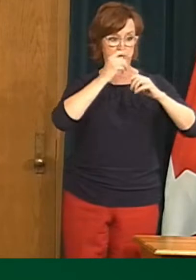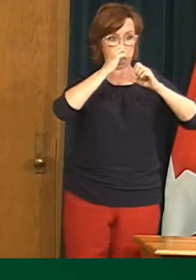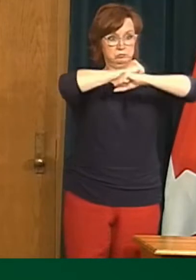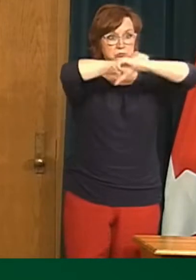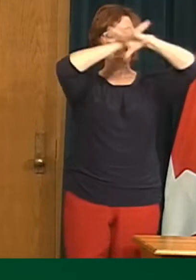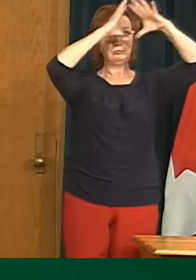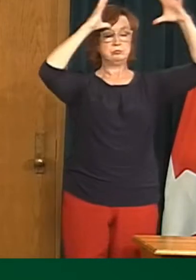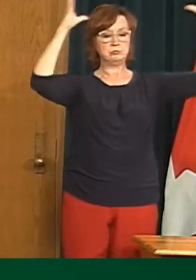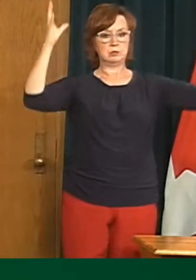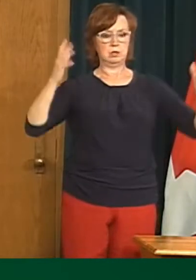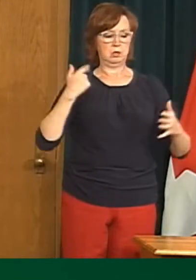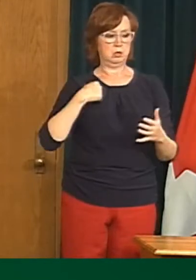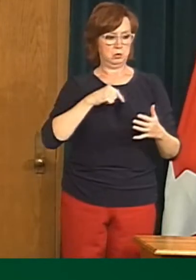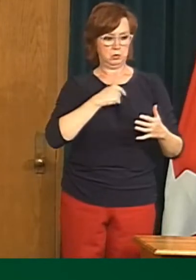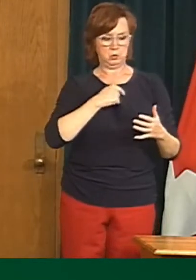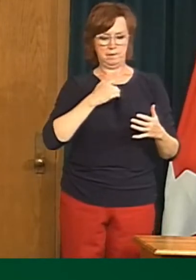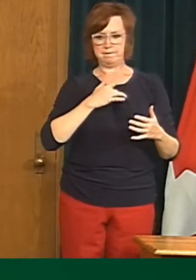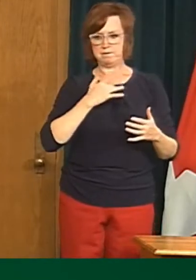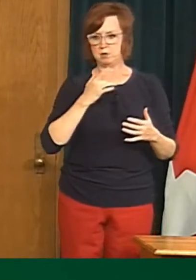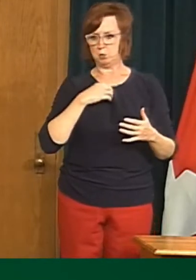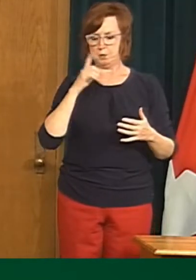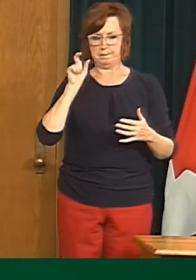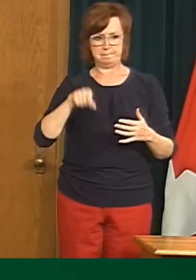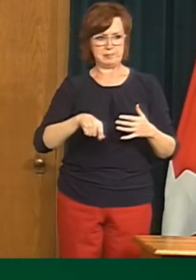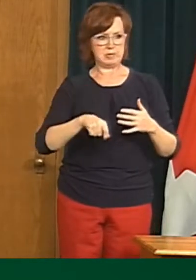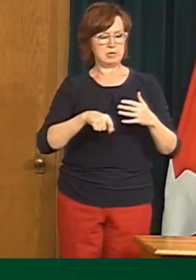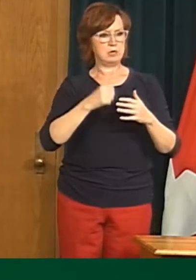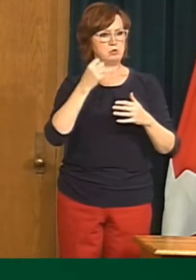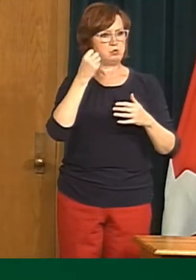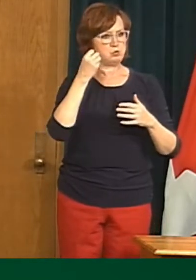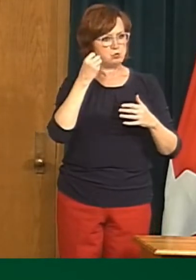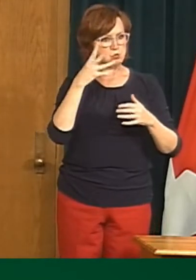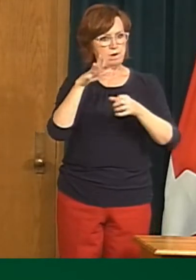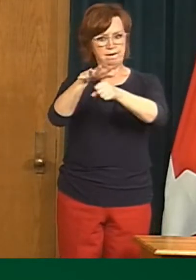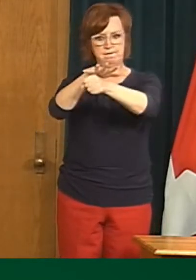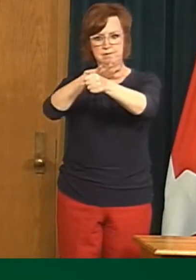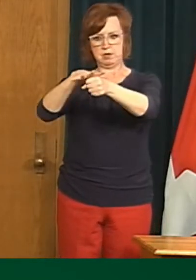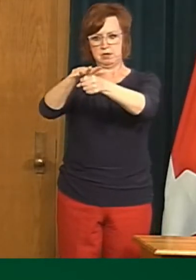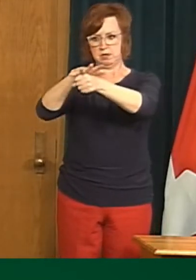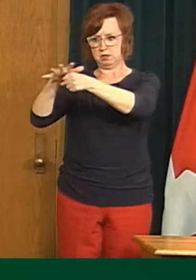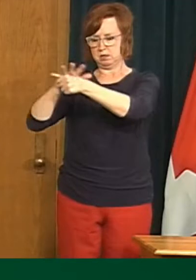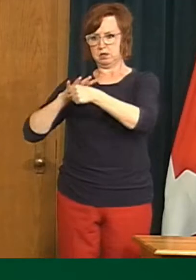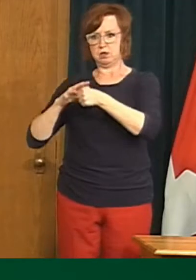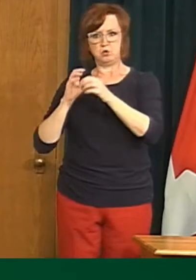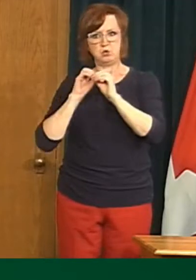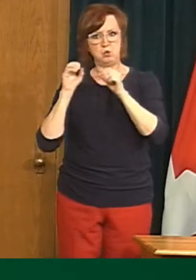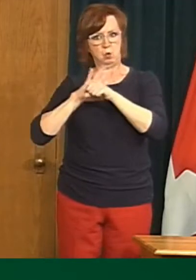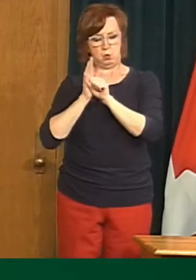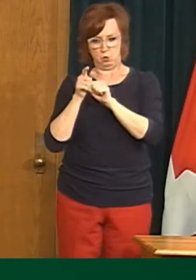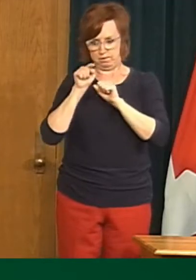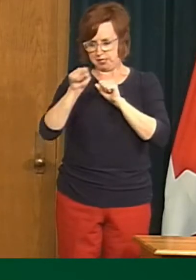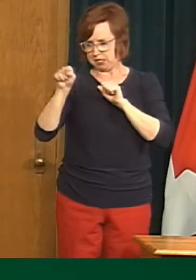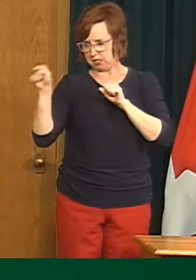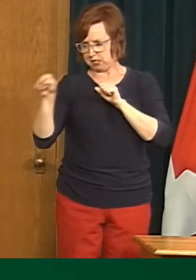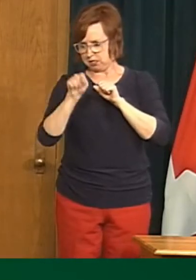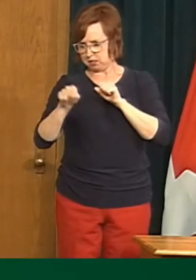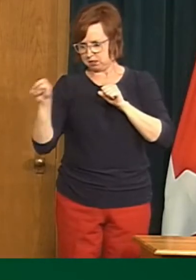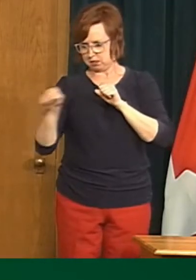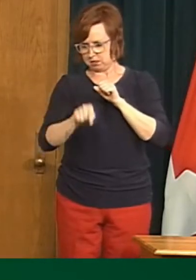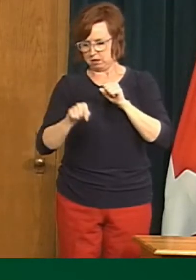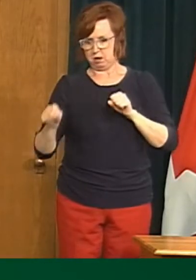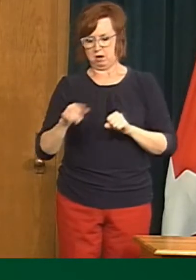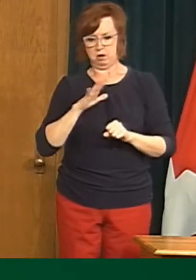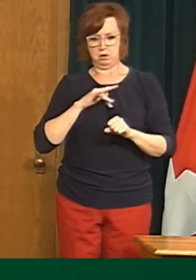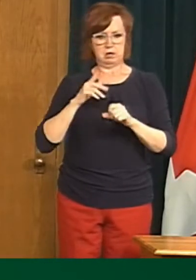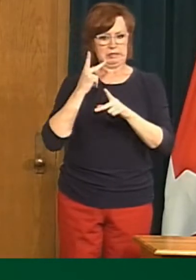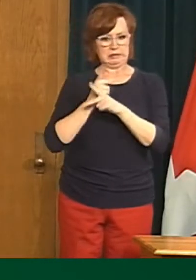was to create 12 COVID-free facilities within these 12 designated facilities, as we were working with other integrated facilities that had both acute and long-term